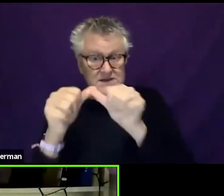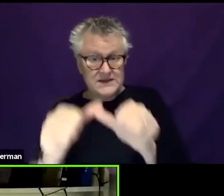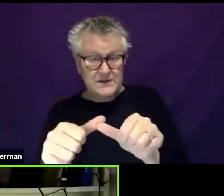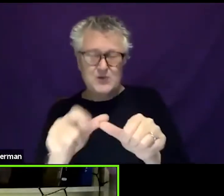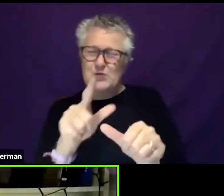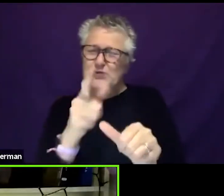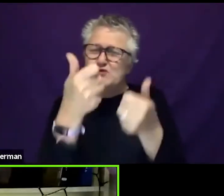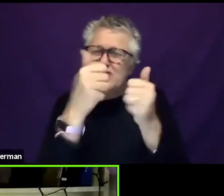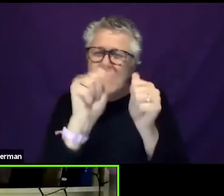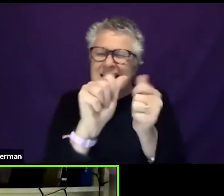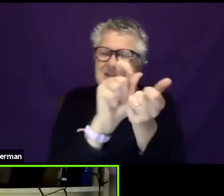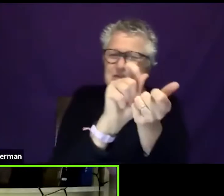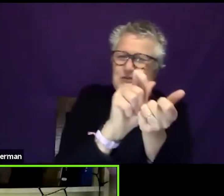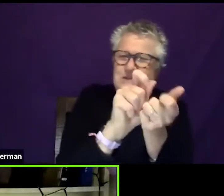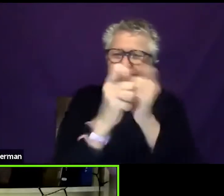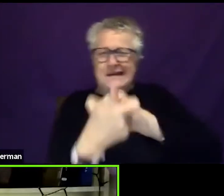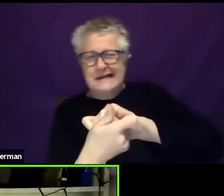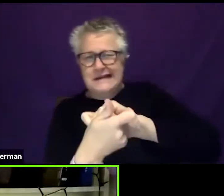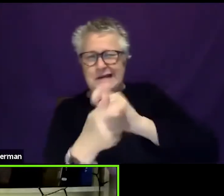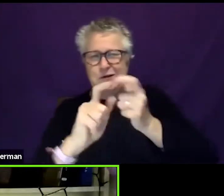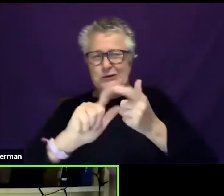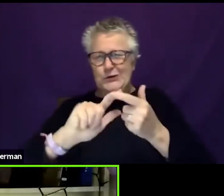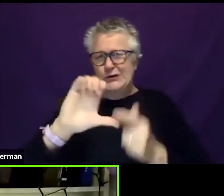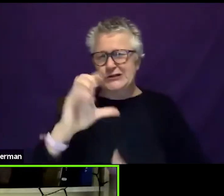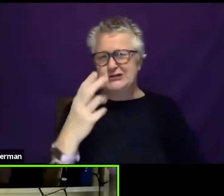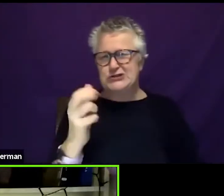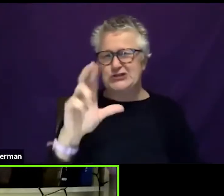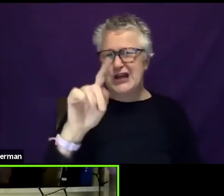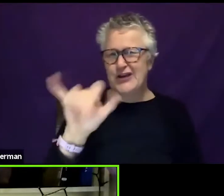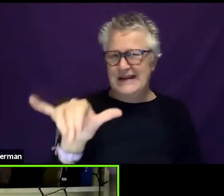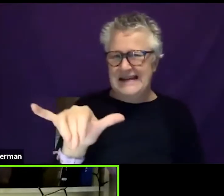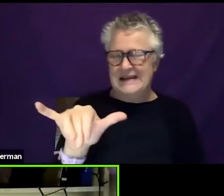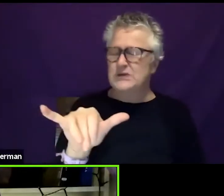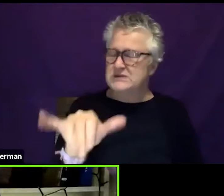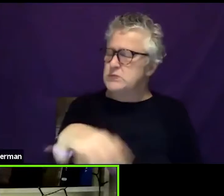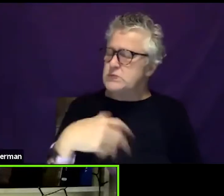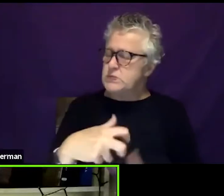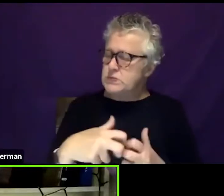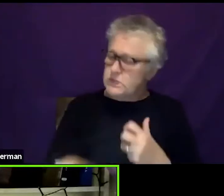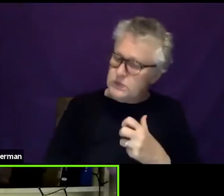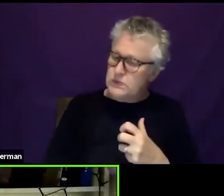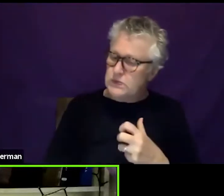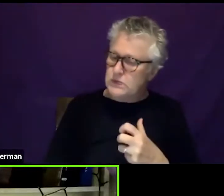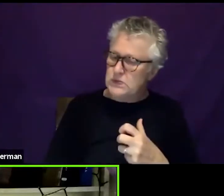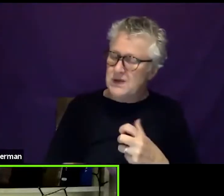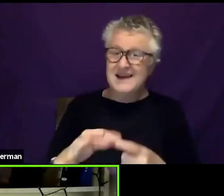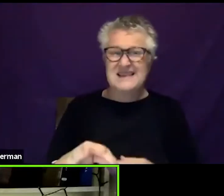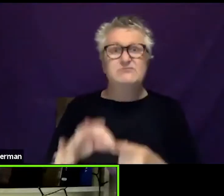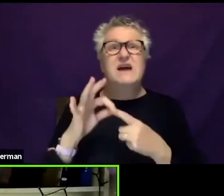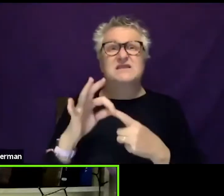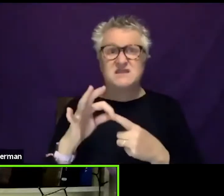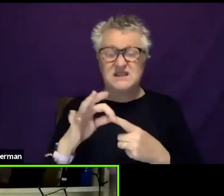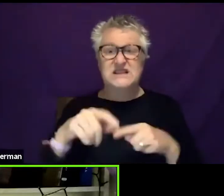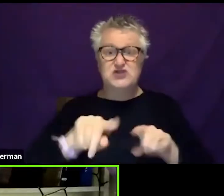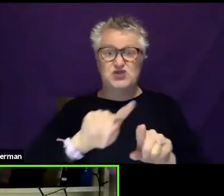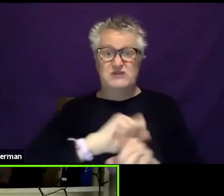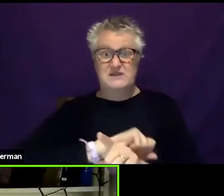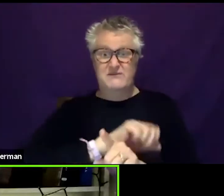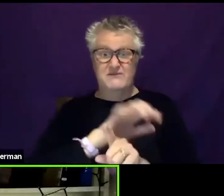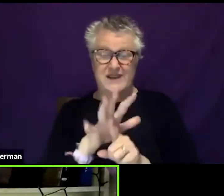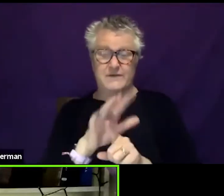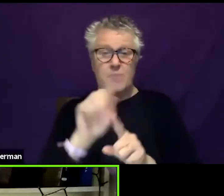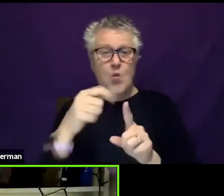work, especially during a pandemic when we're disabled people from all different parts of the country and can only meet